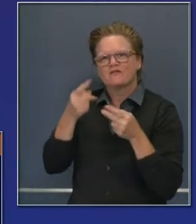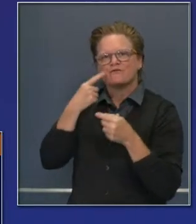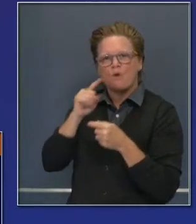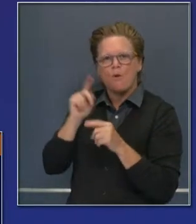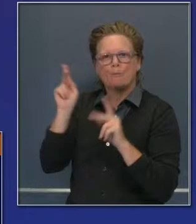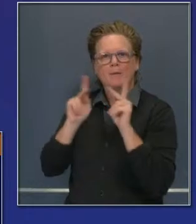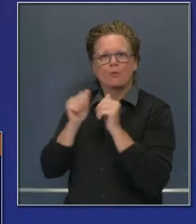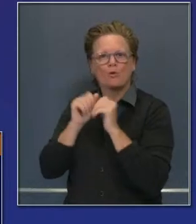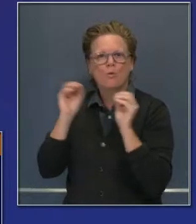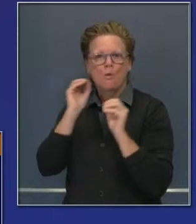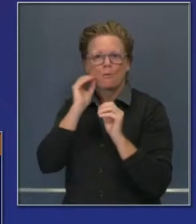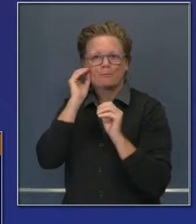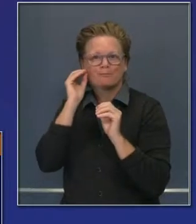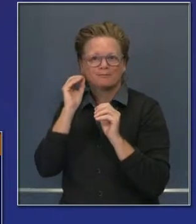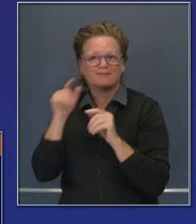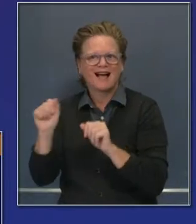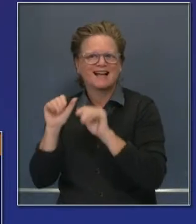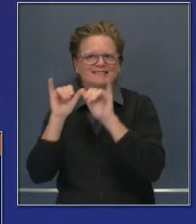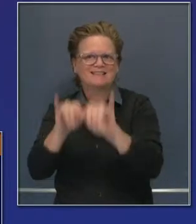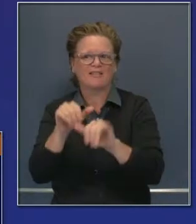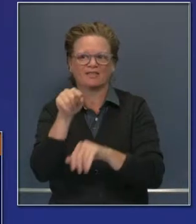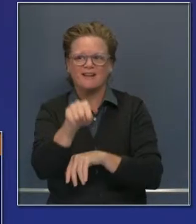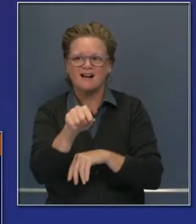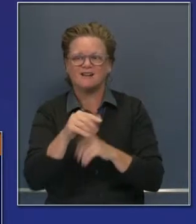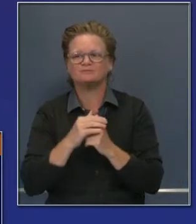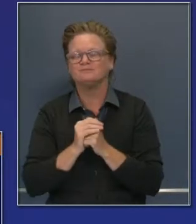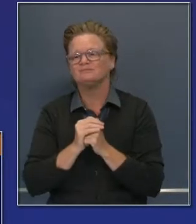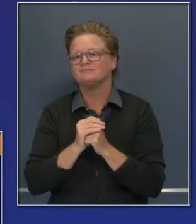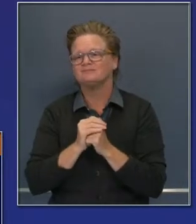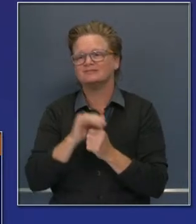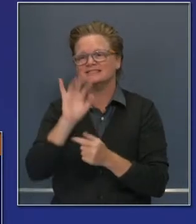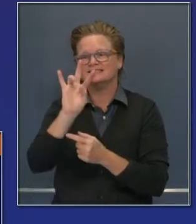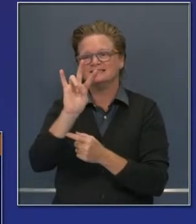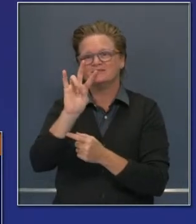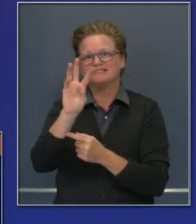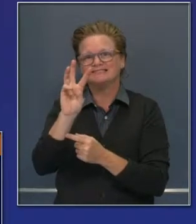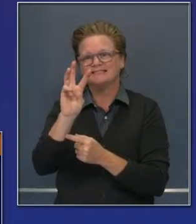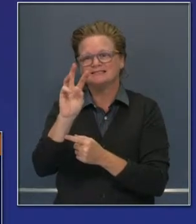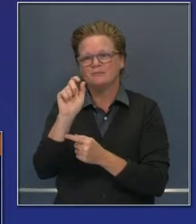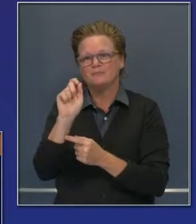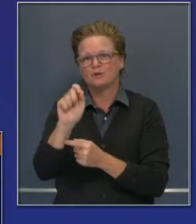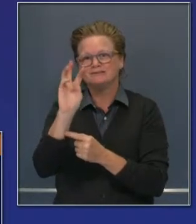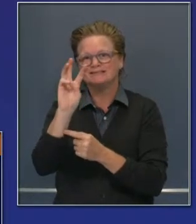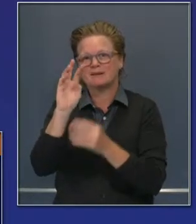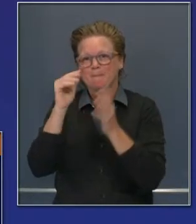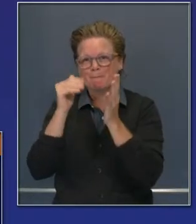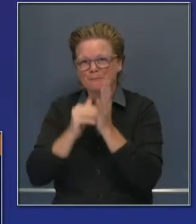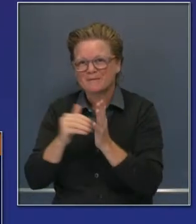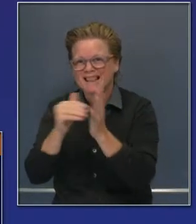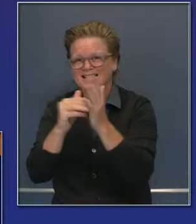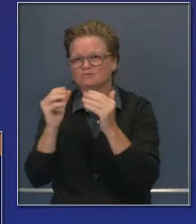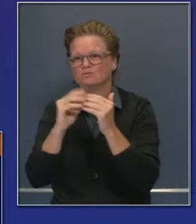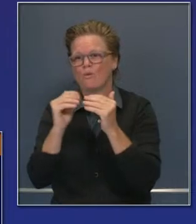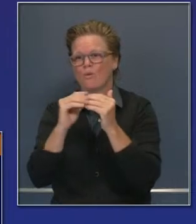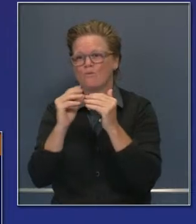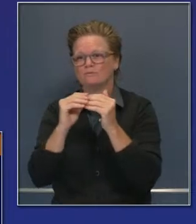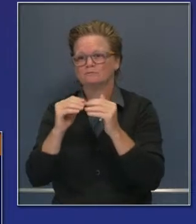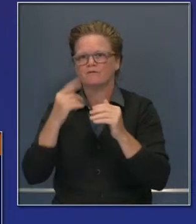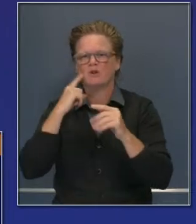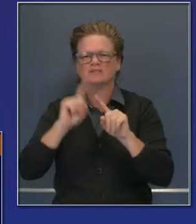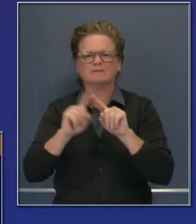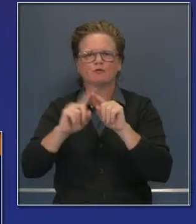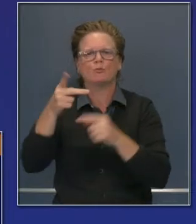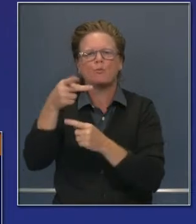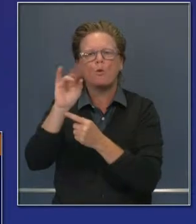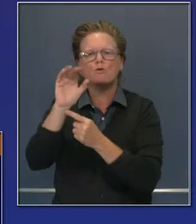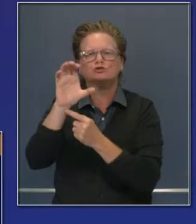$76.6 million that we're providing for 7 specific projects here in the state of California to advance that